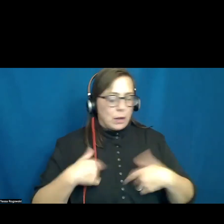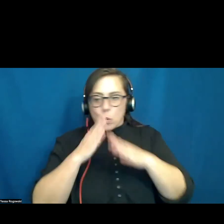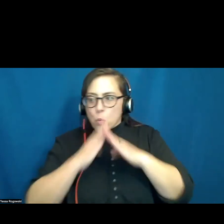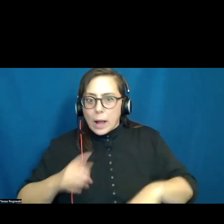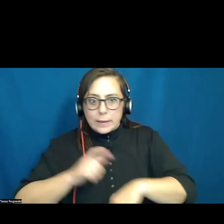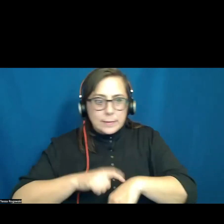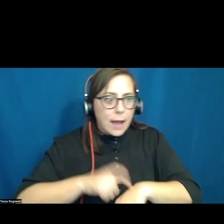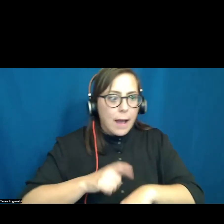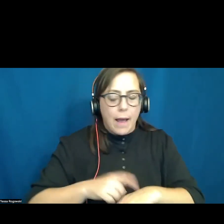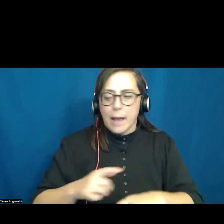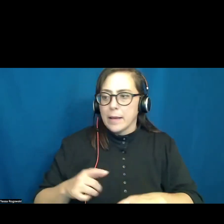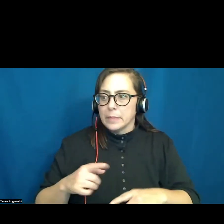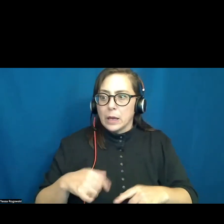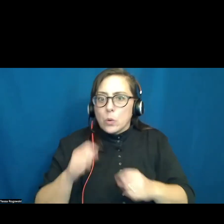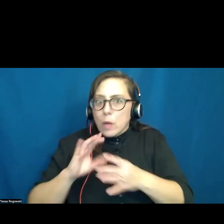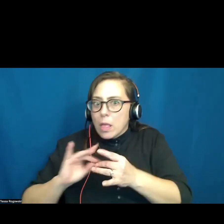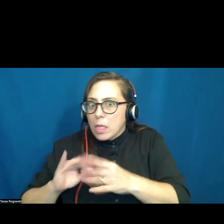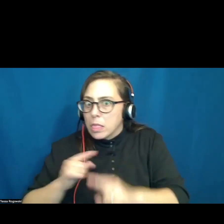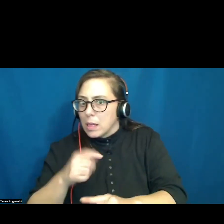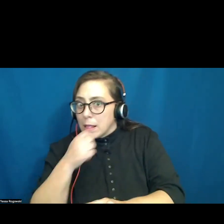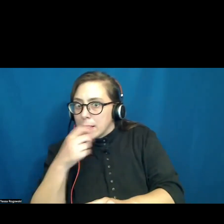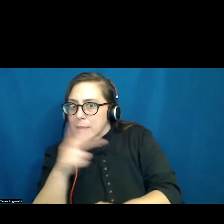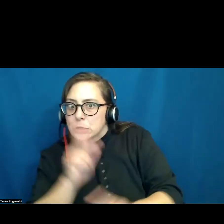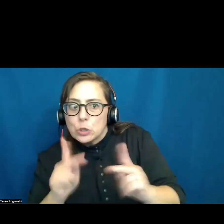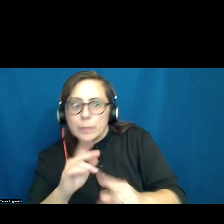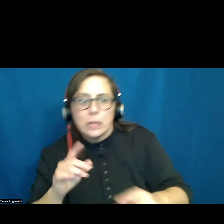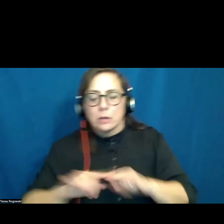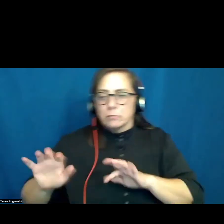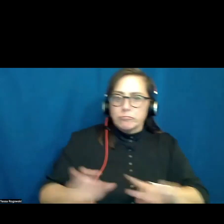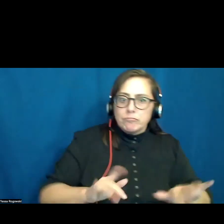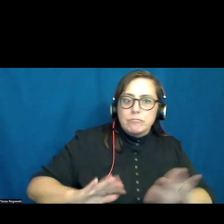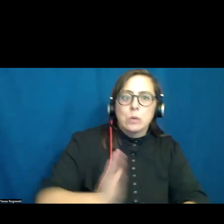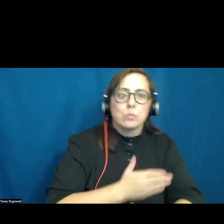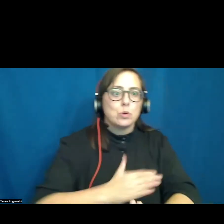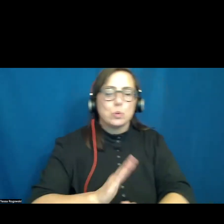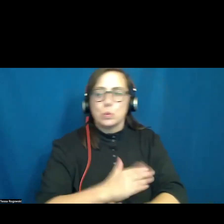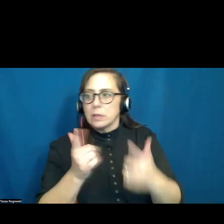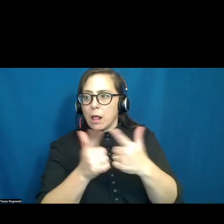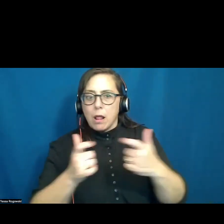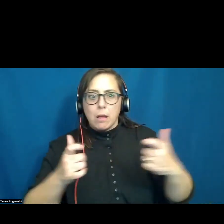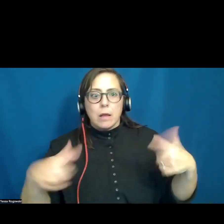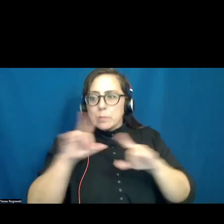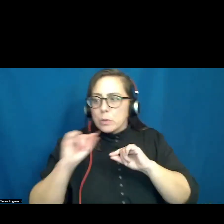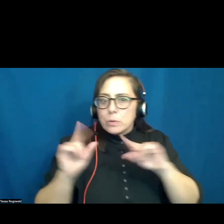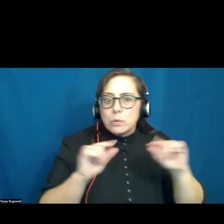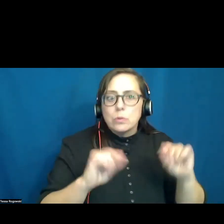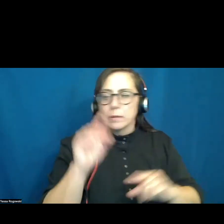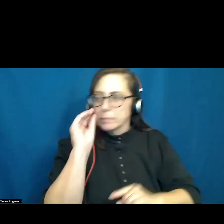conspiracies regarding lizard people, Chopin, PRN, Harlequins, Gideons, the lilies